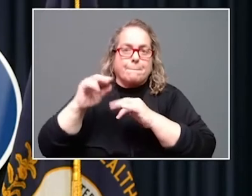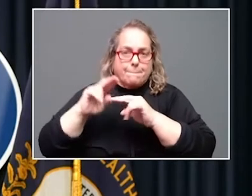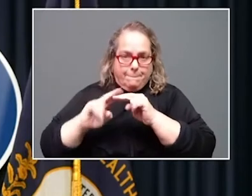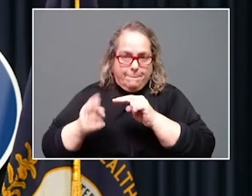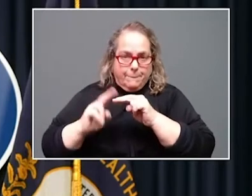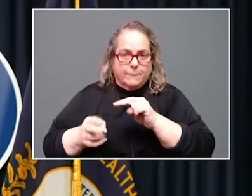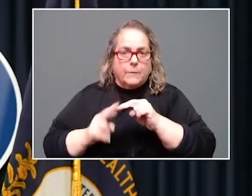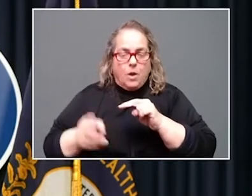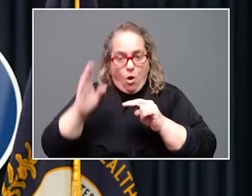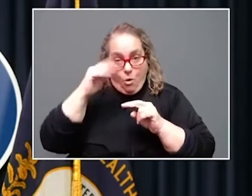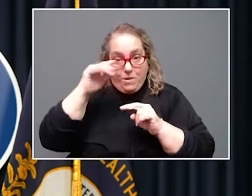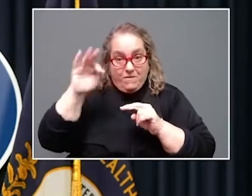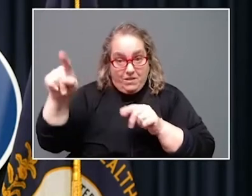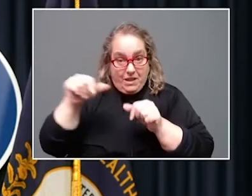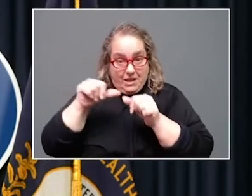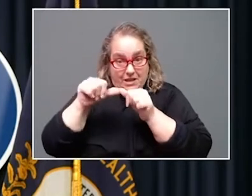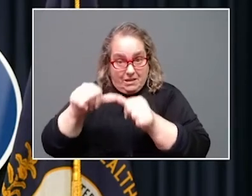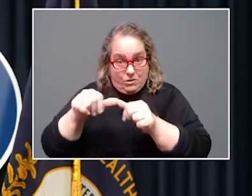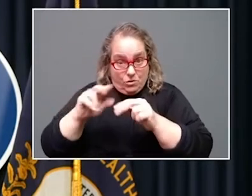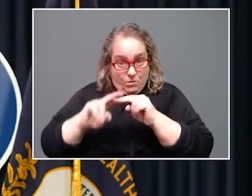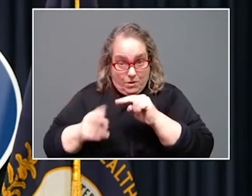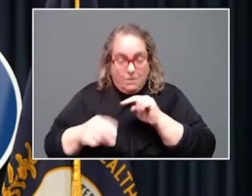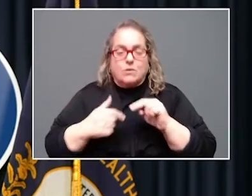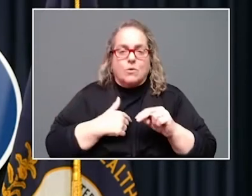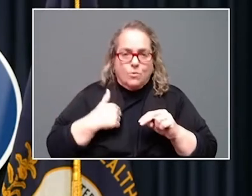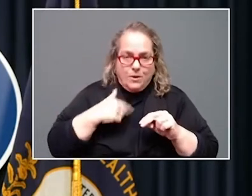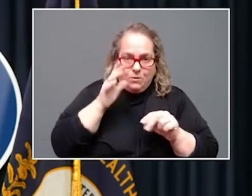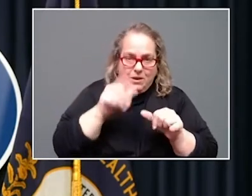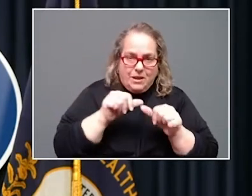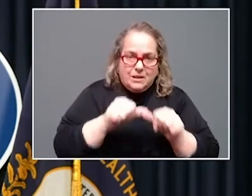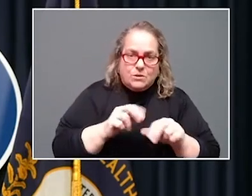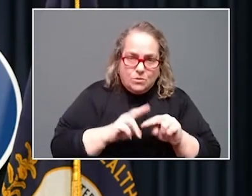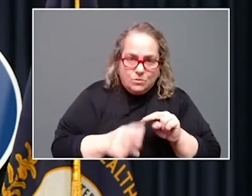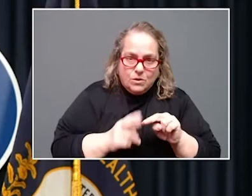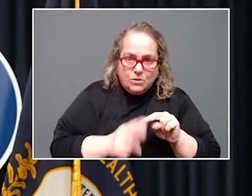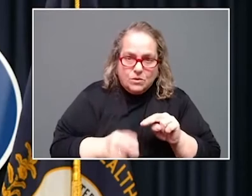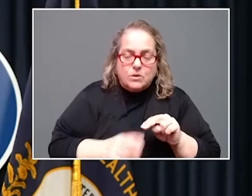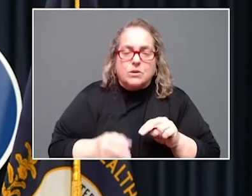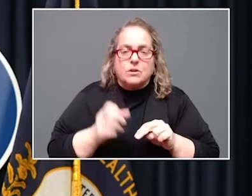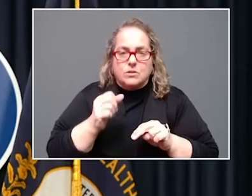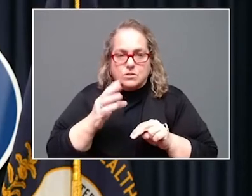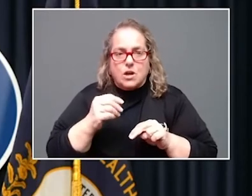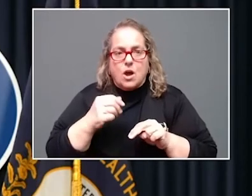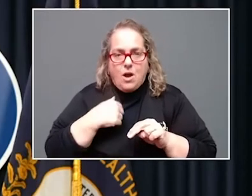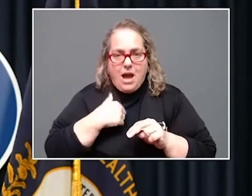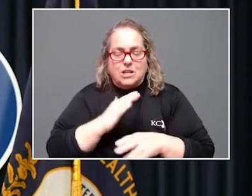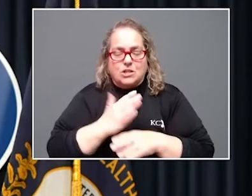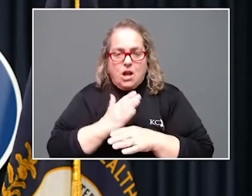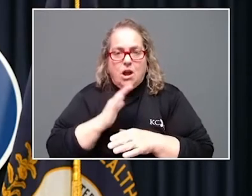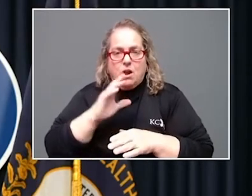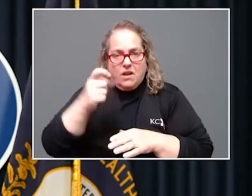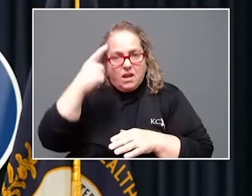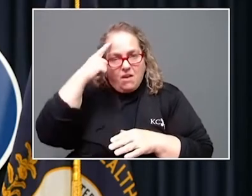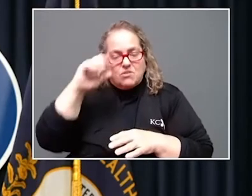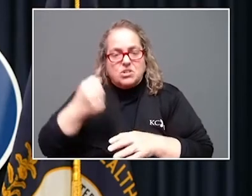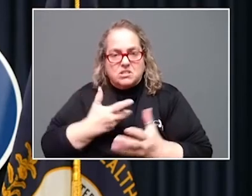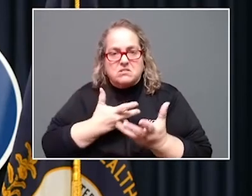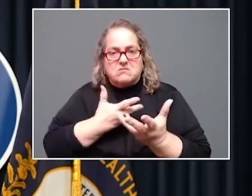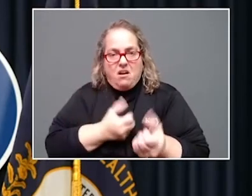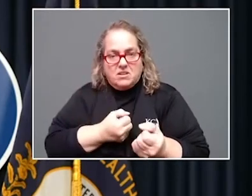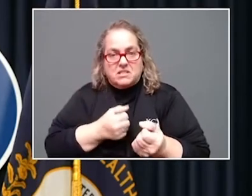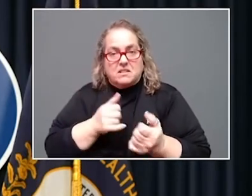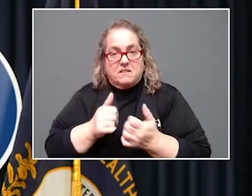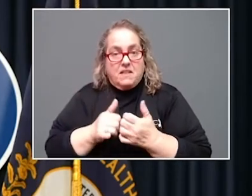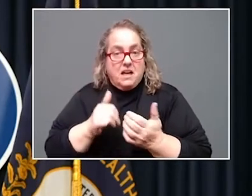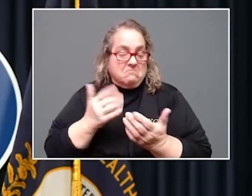but he reminded Kentuckians that the virus is still something to take seriously. I share the Governor's confidence that by the time we get to mid